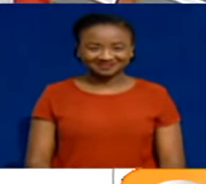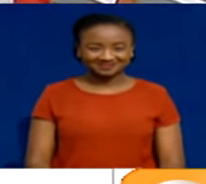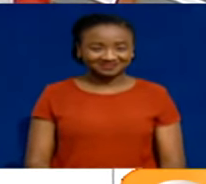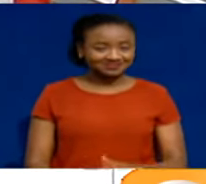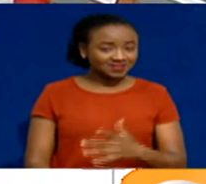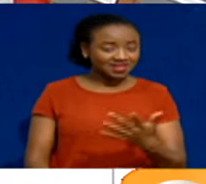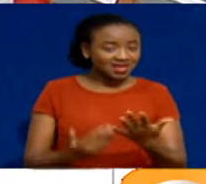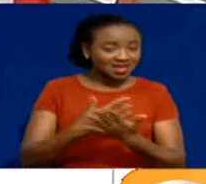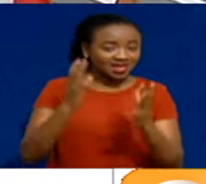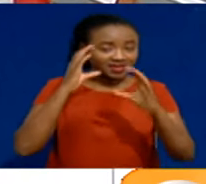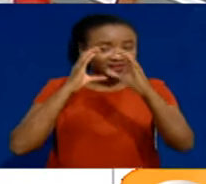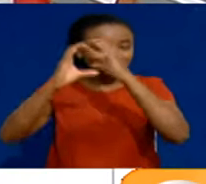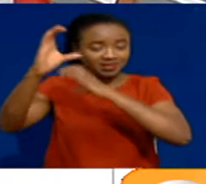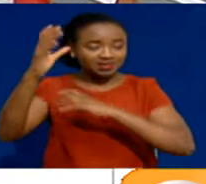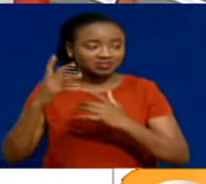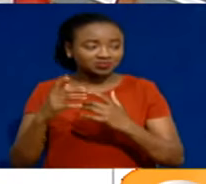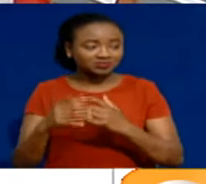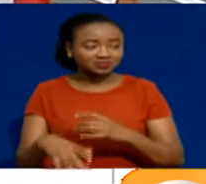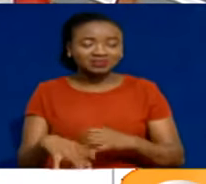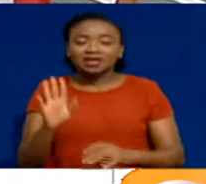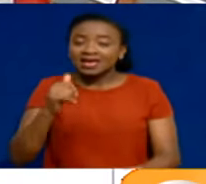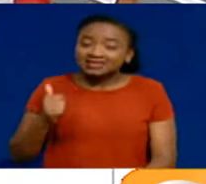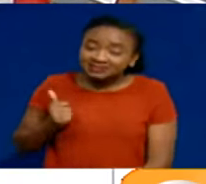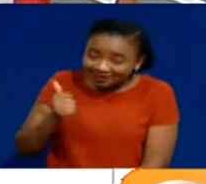Any more predictions?